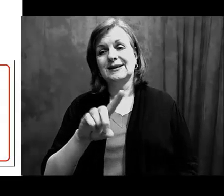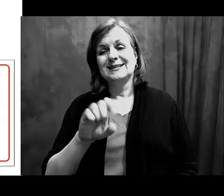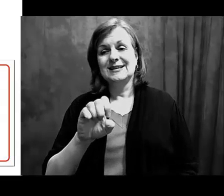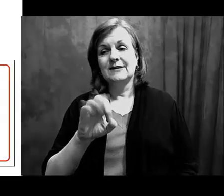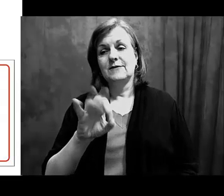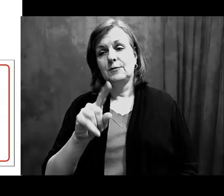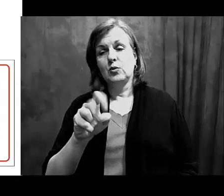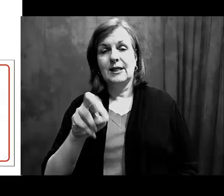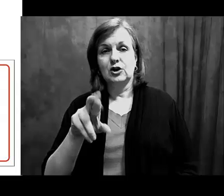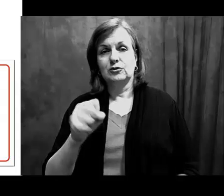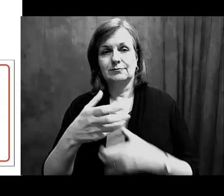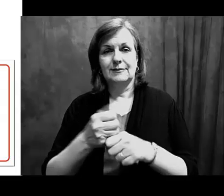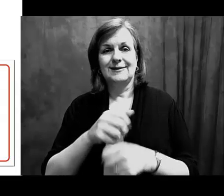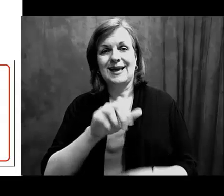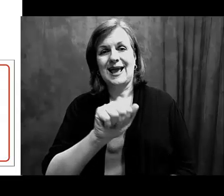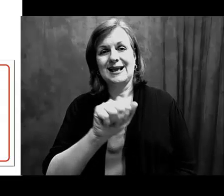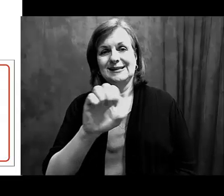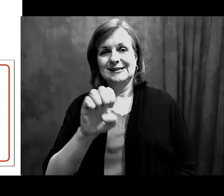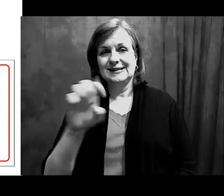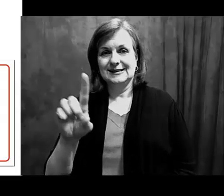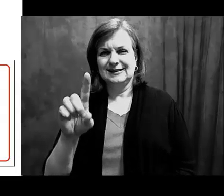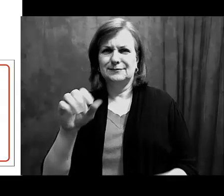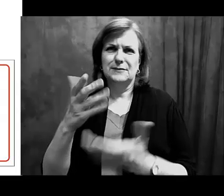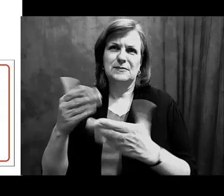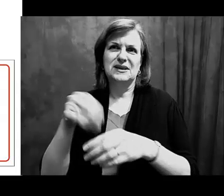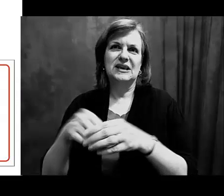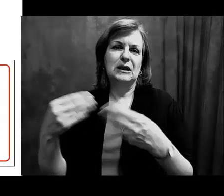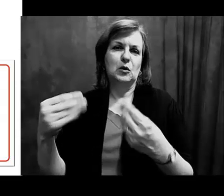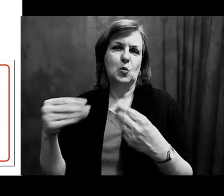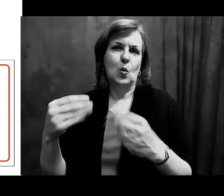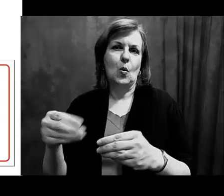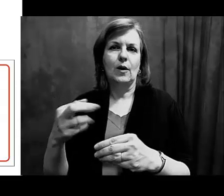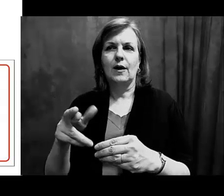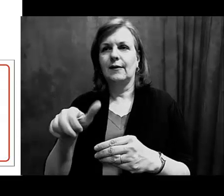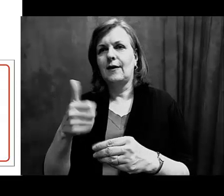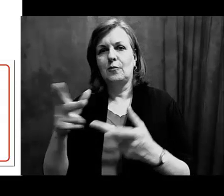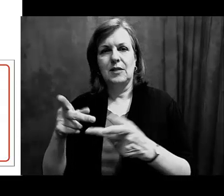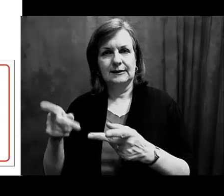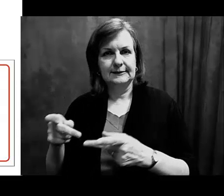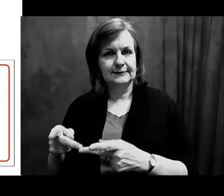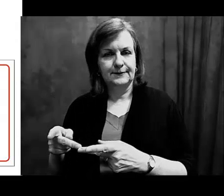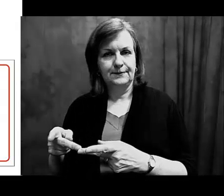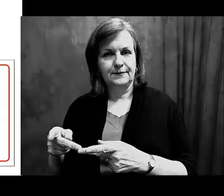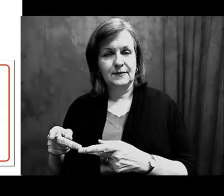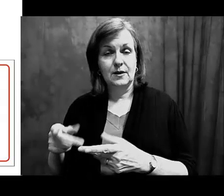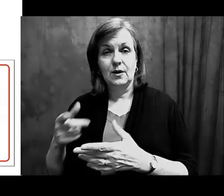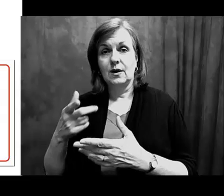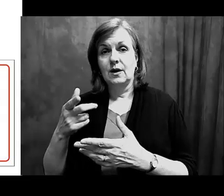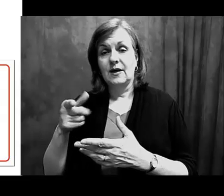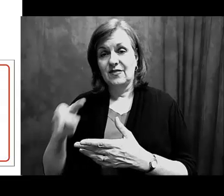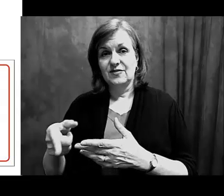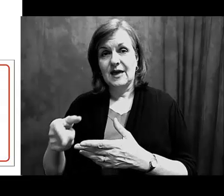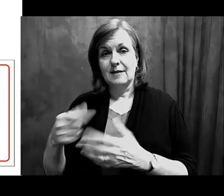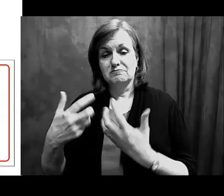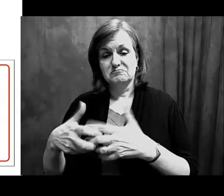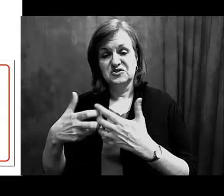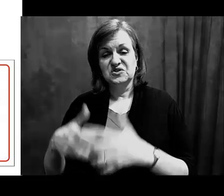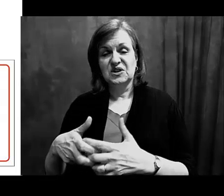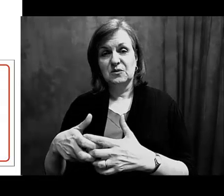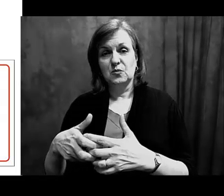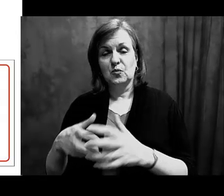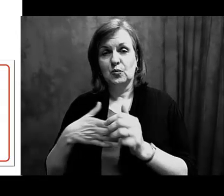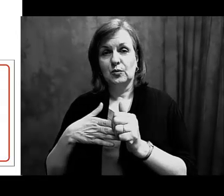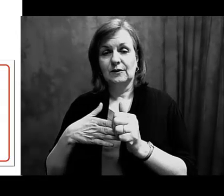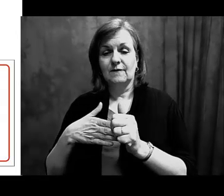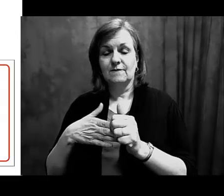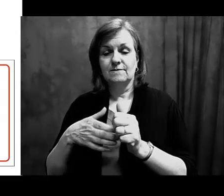defibrillators, maybe in a store. They're all over the place in public spaces. And the idea is it will actually